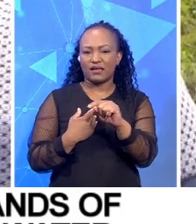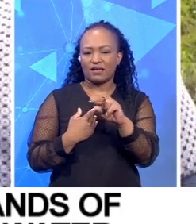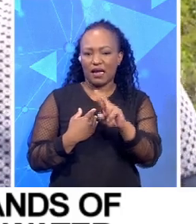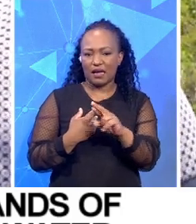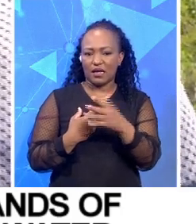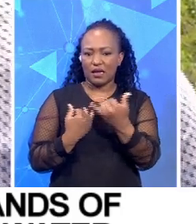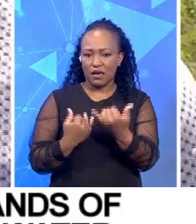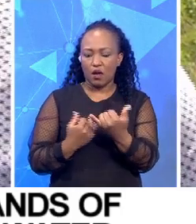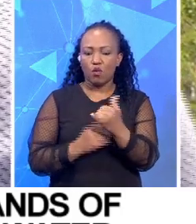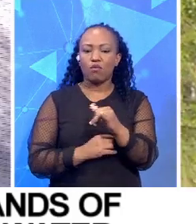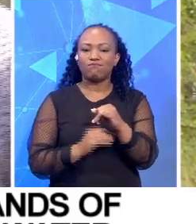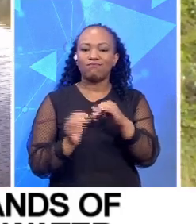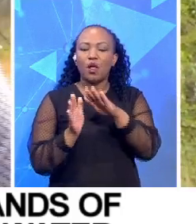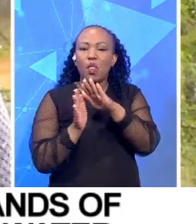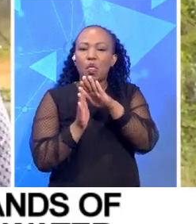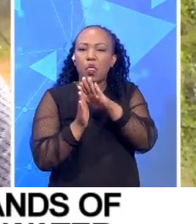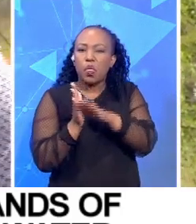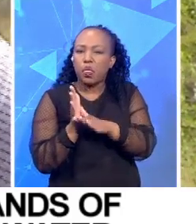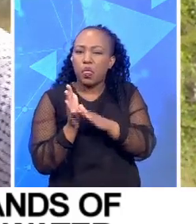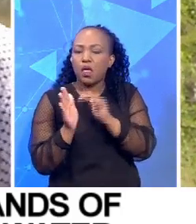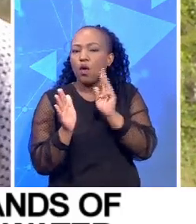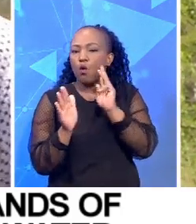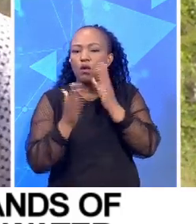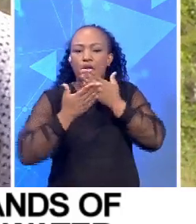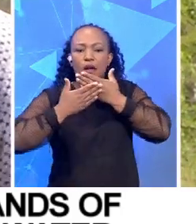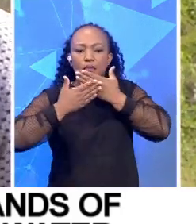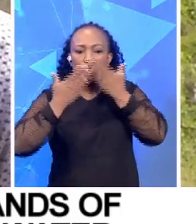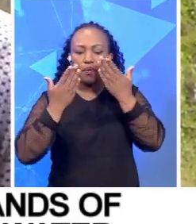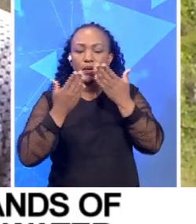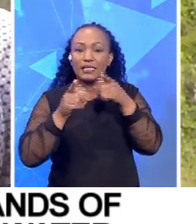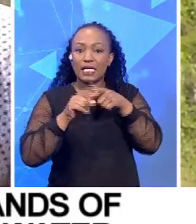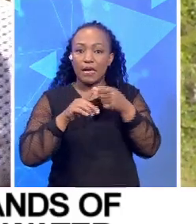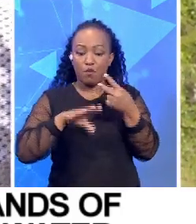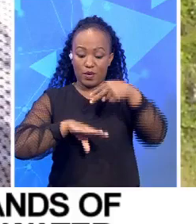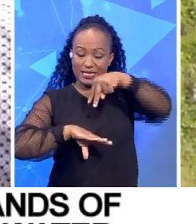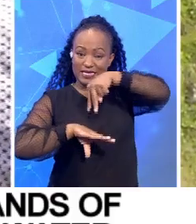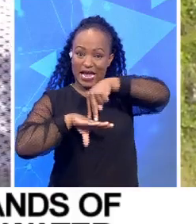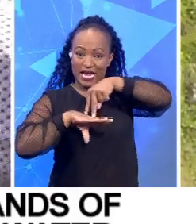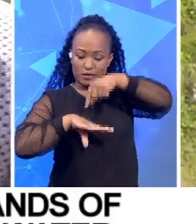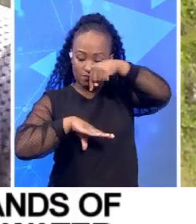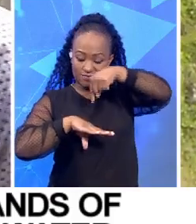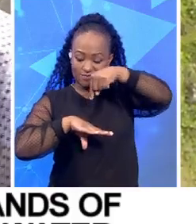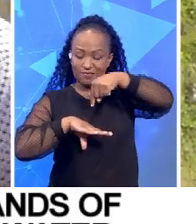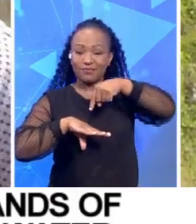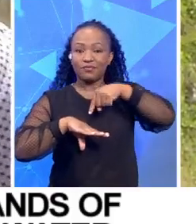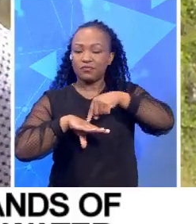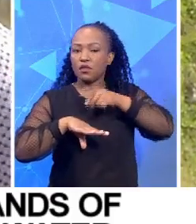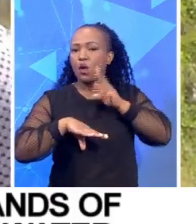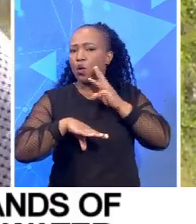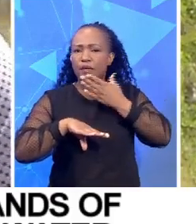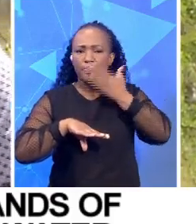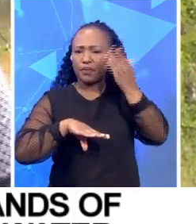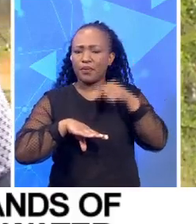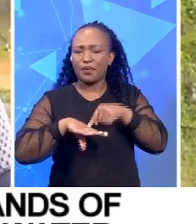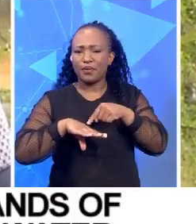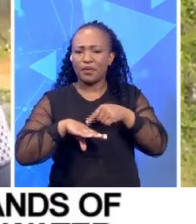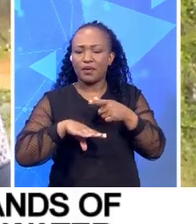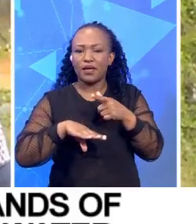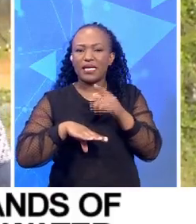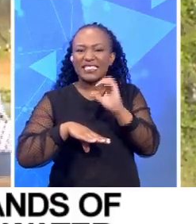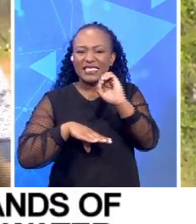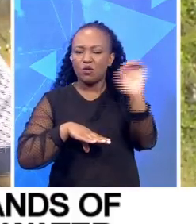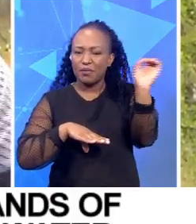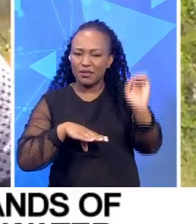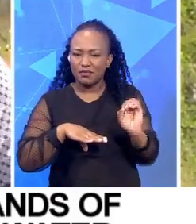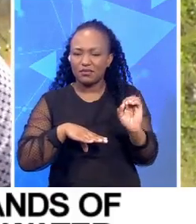standing at 0%. We are standing on top of another one. That is why there's no water here. It's 0%.